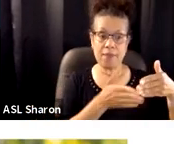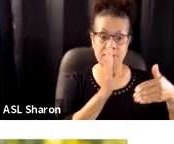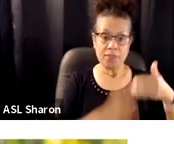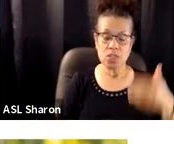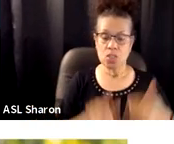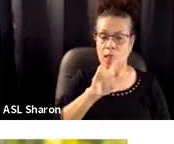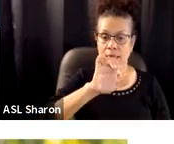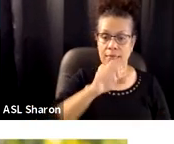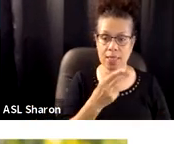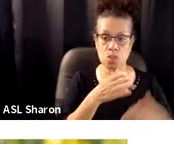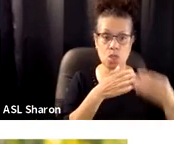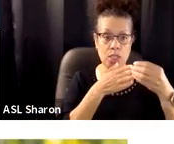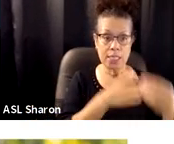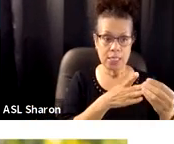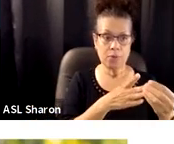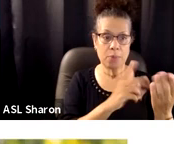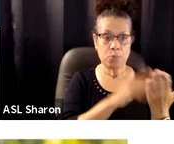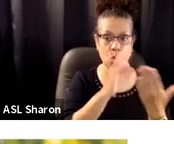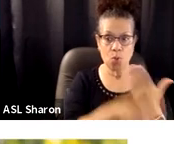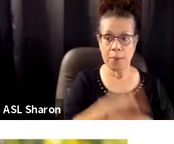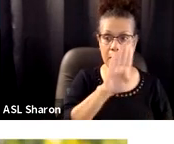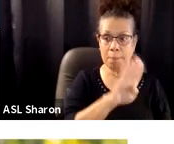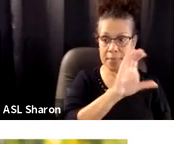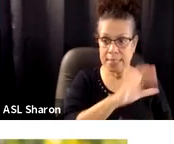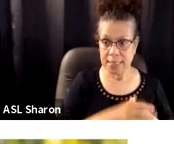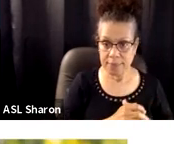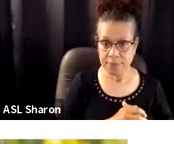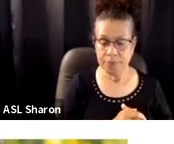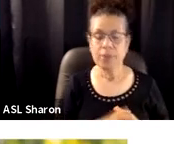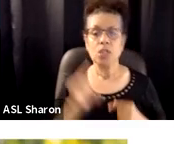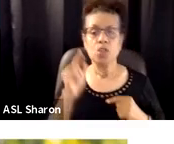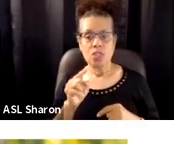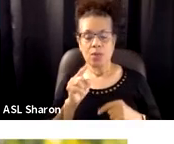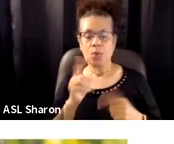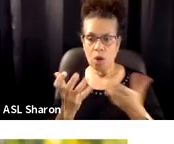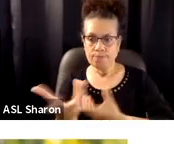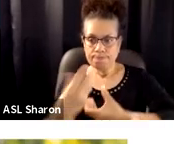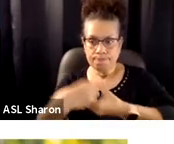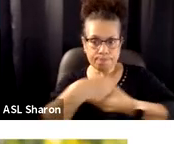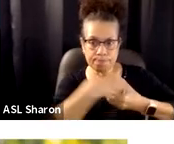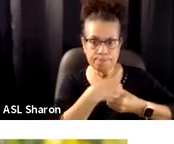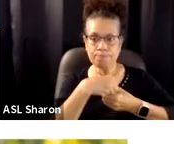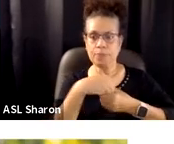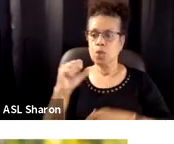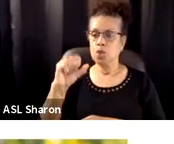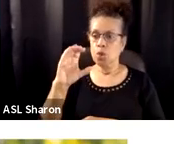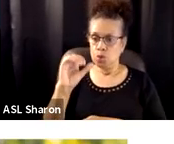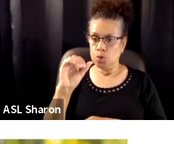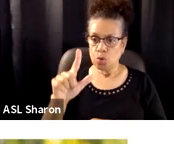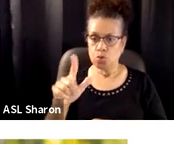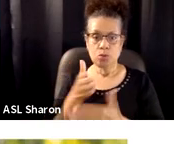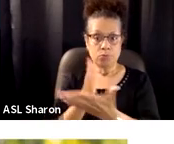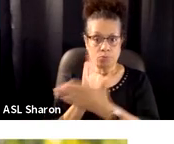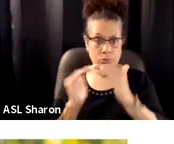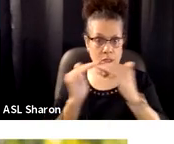leadership academy program housed at boston college again she's all about inclusion social justice equity and she